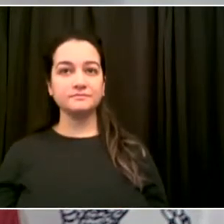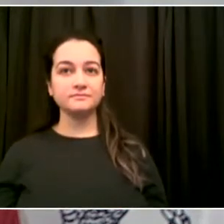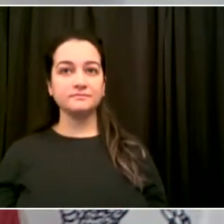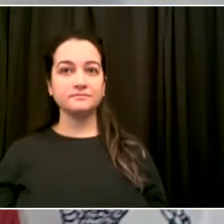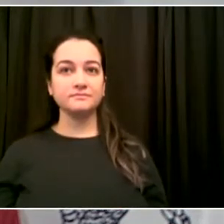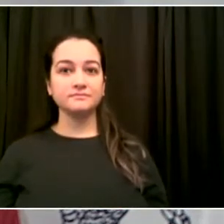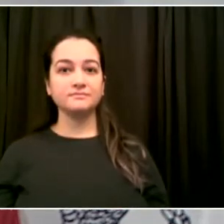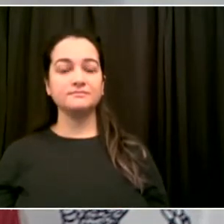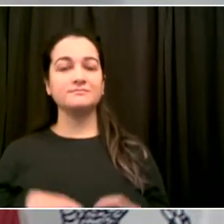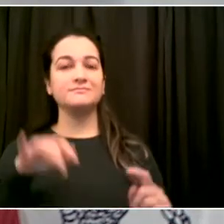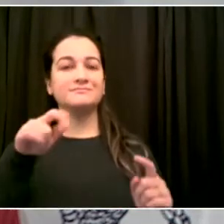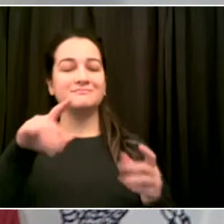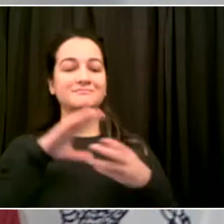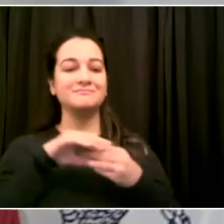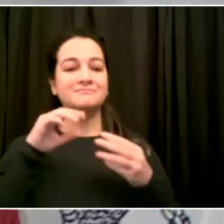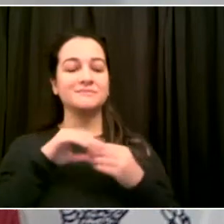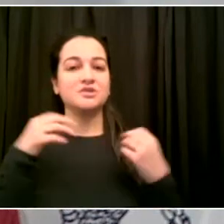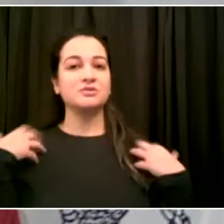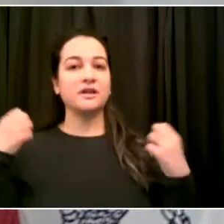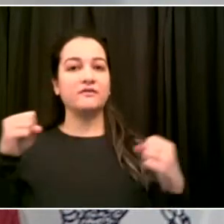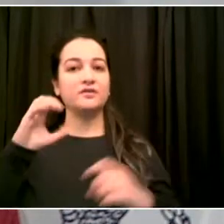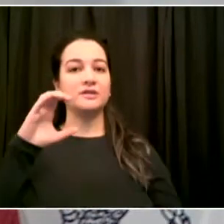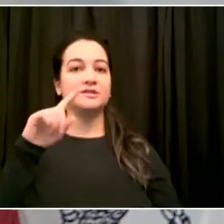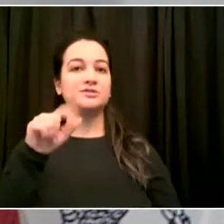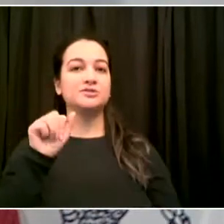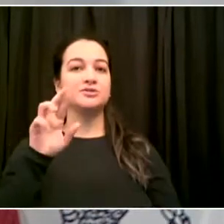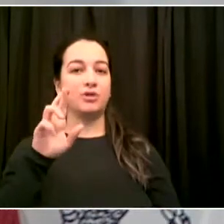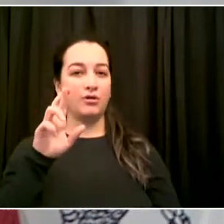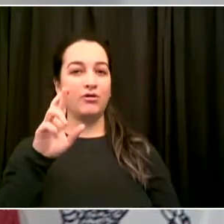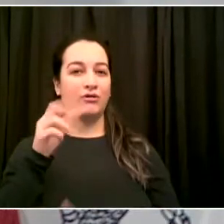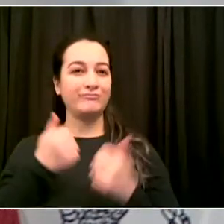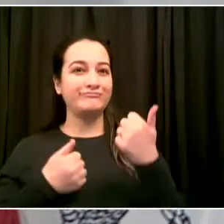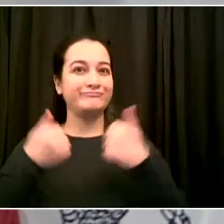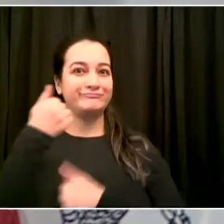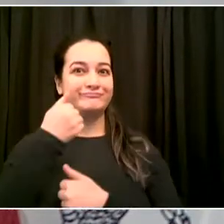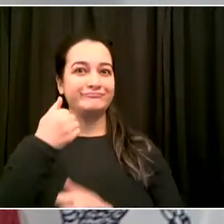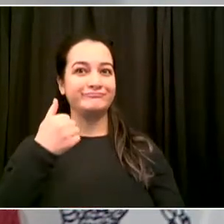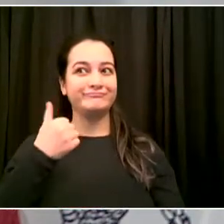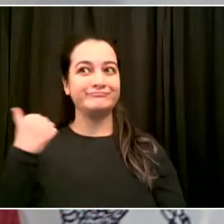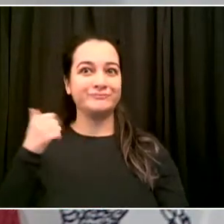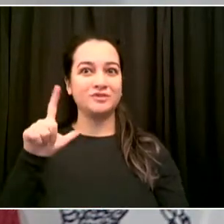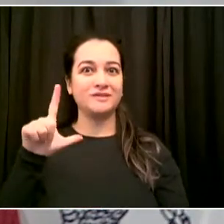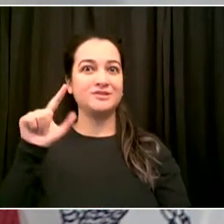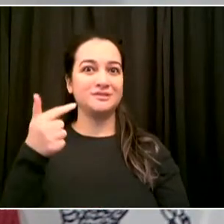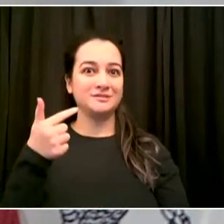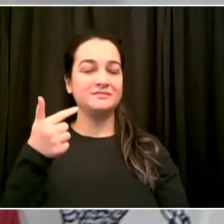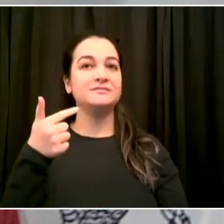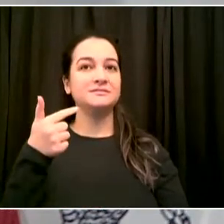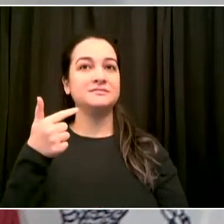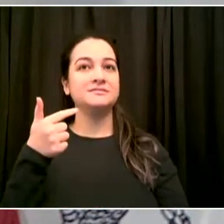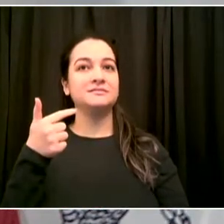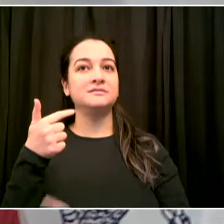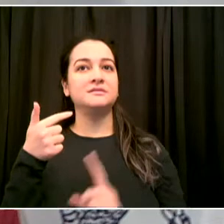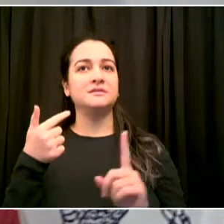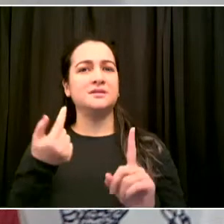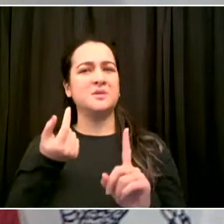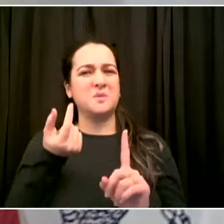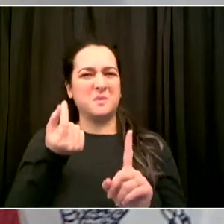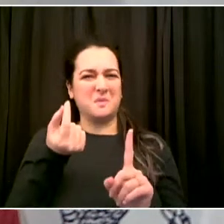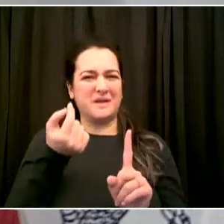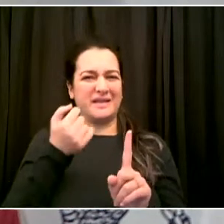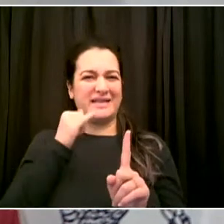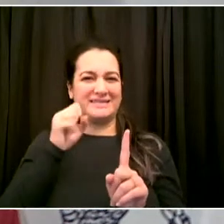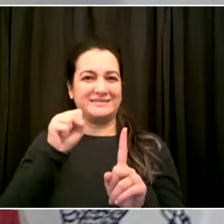What is her first job going to be specifically? Her first task? What is she going to be? What is